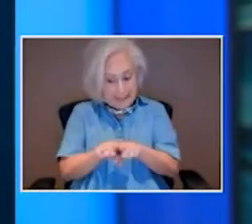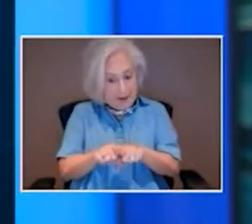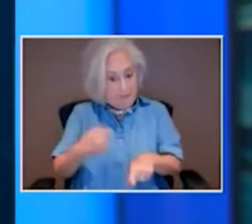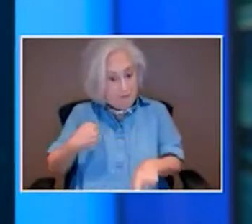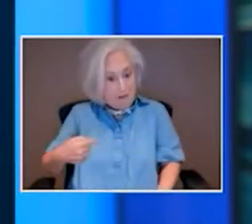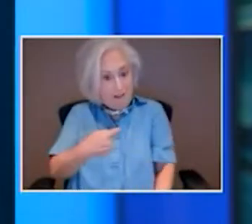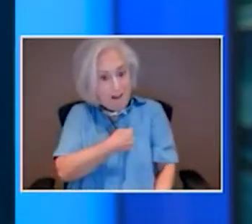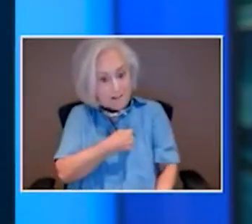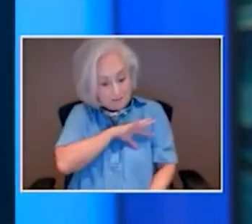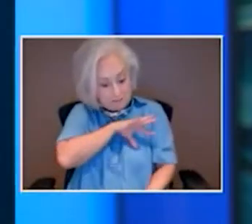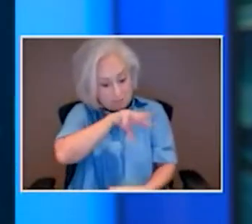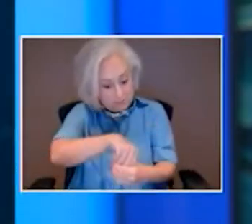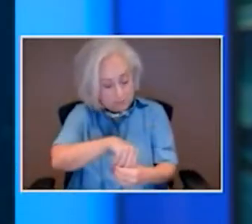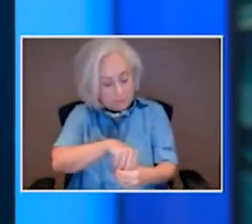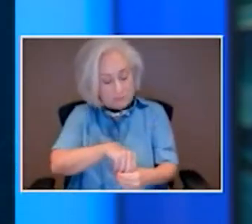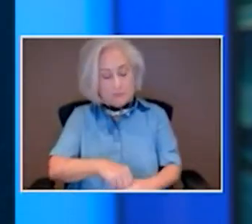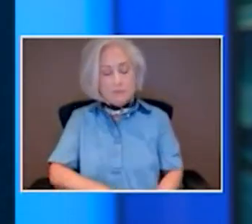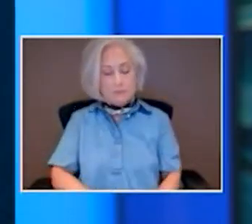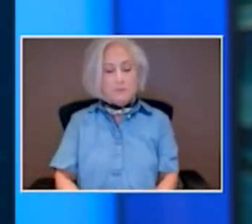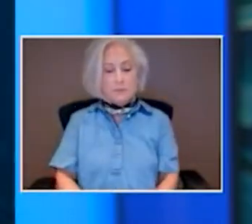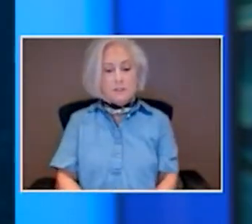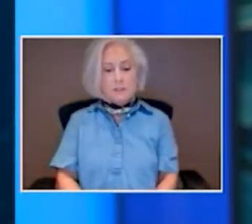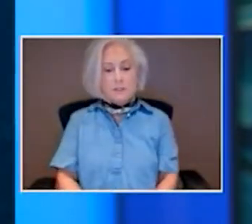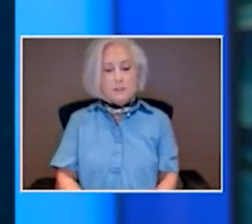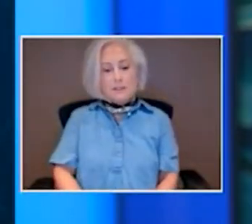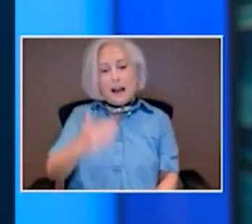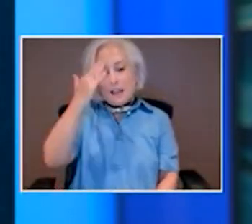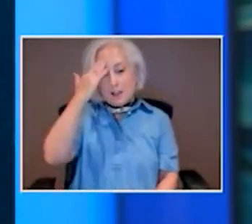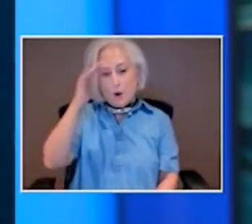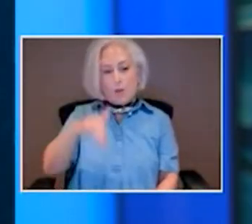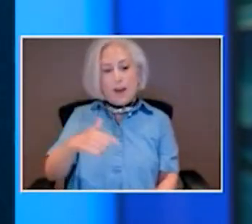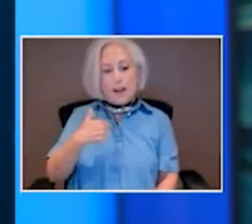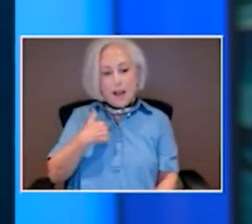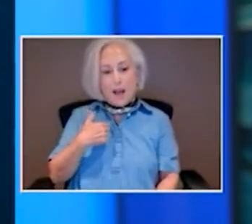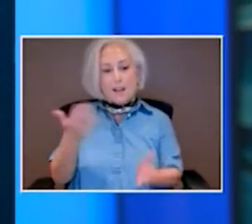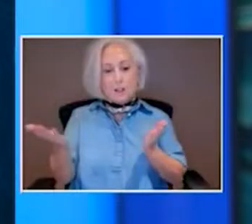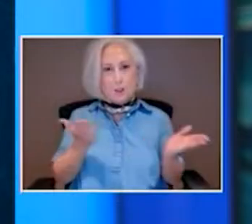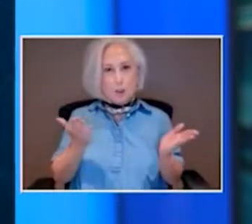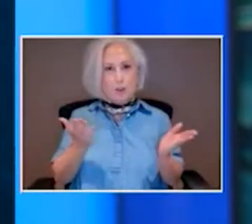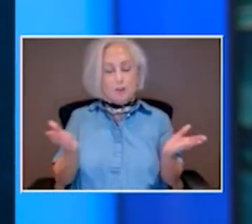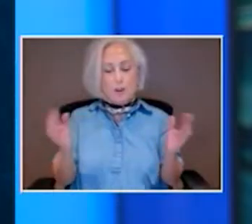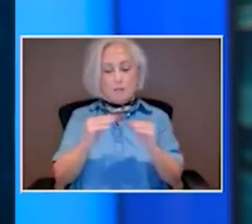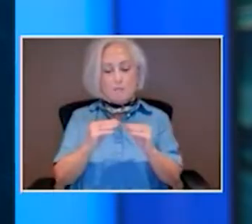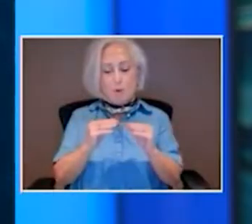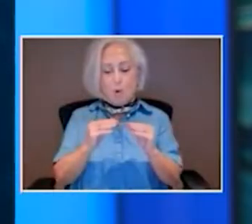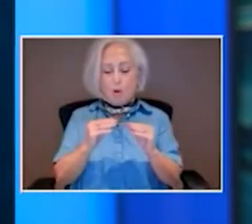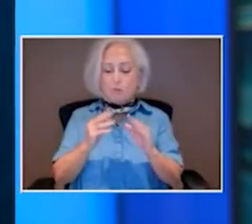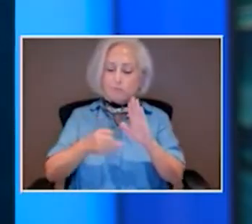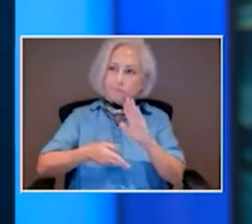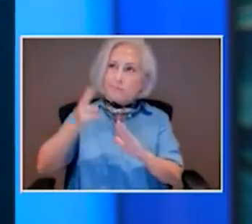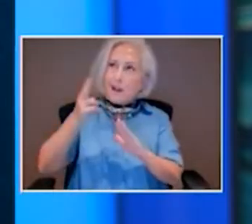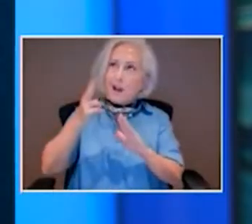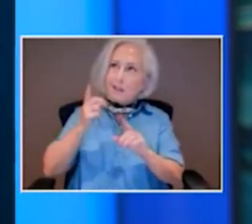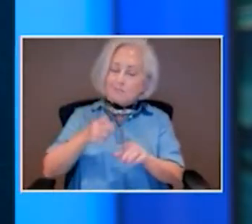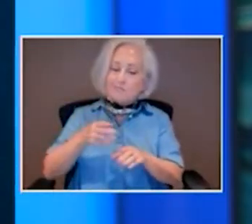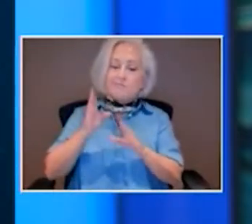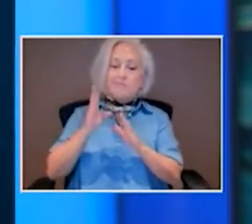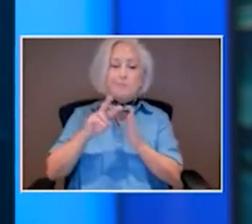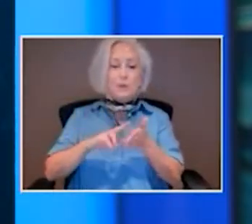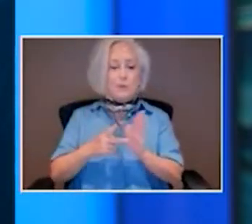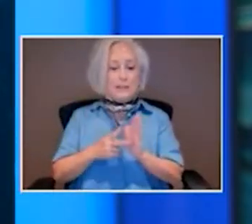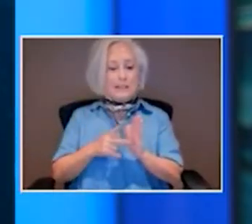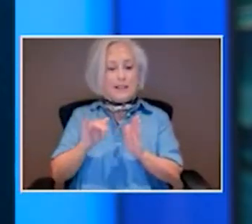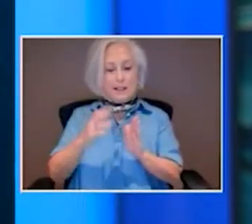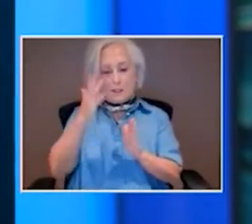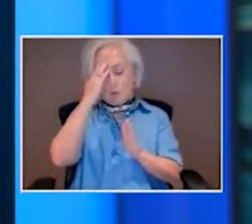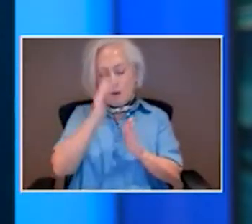into that. I just know that I'm serving a higher purpose, and that's why I show up every day. And that is also